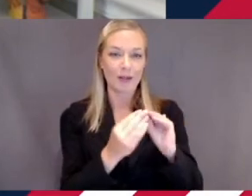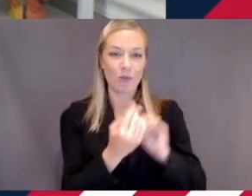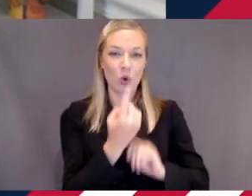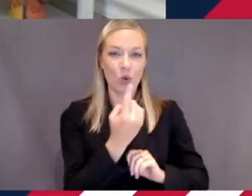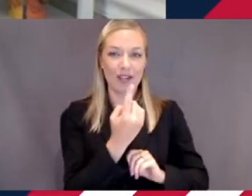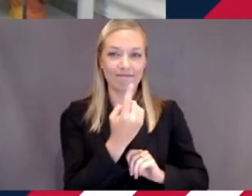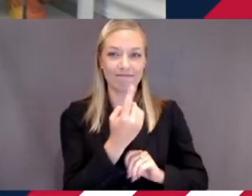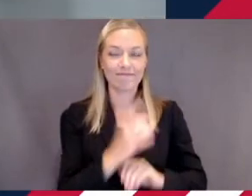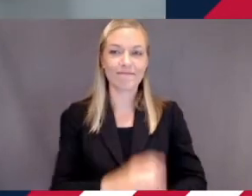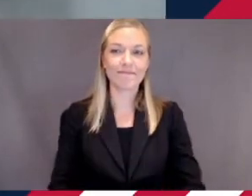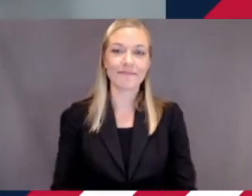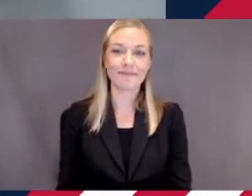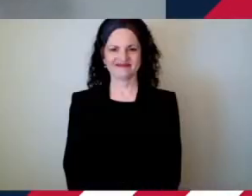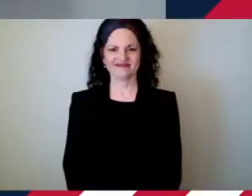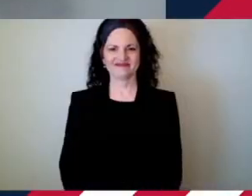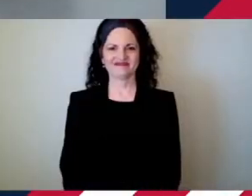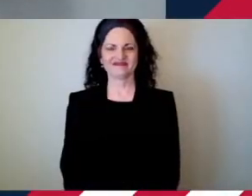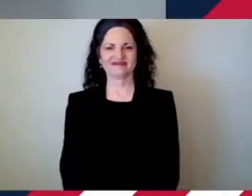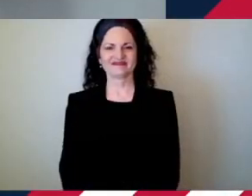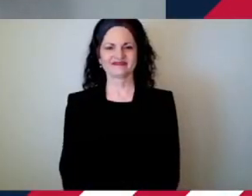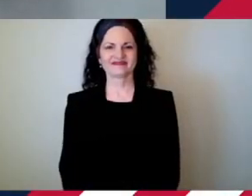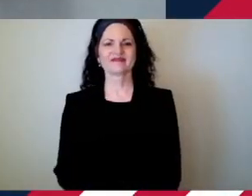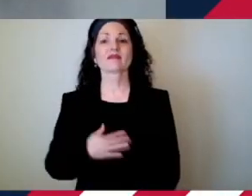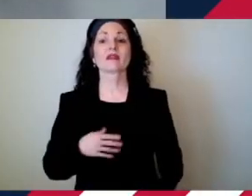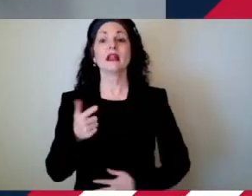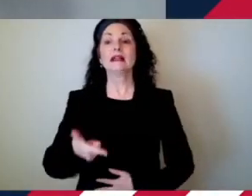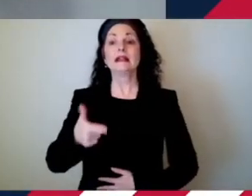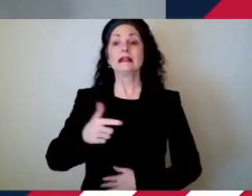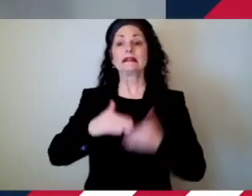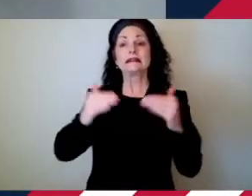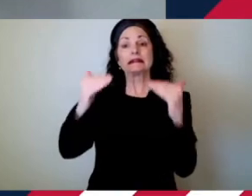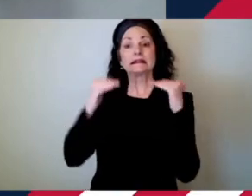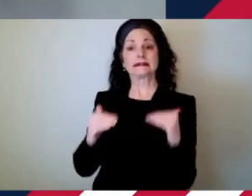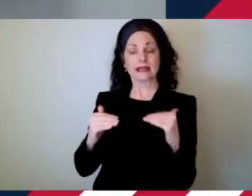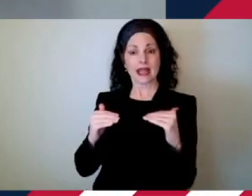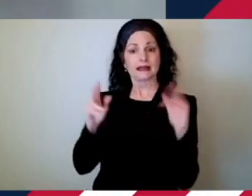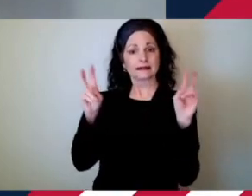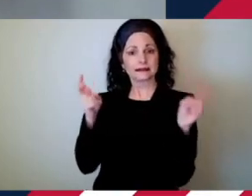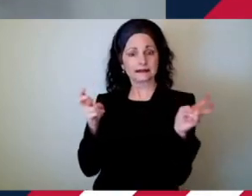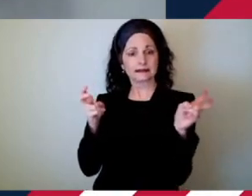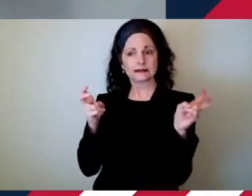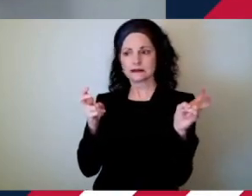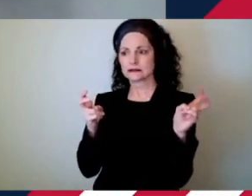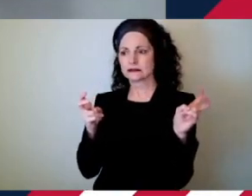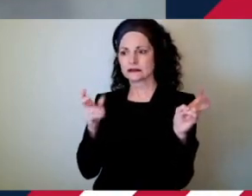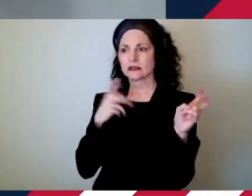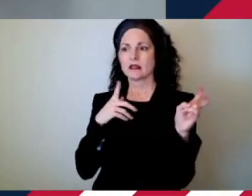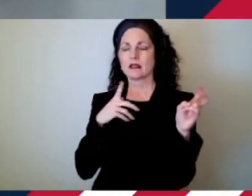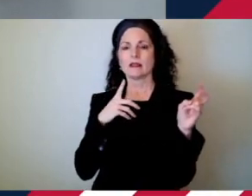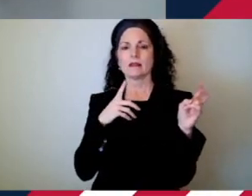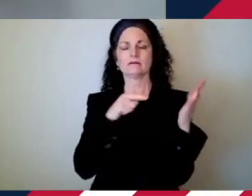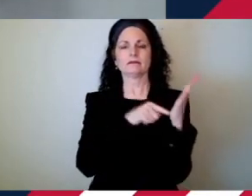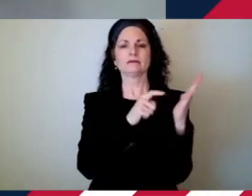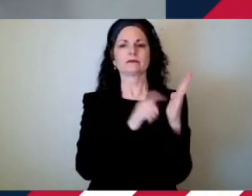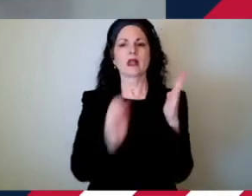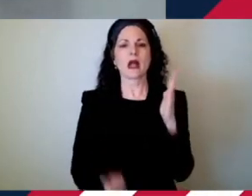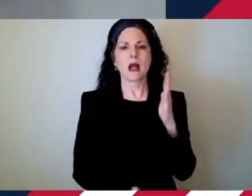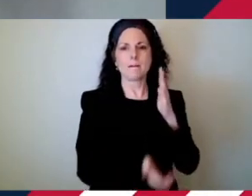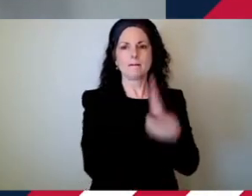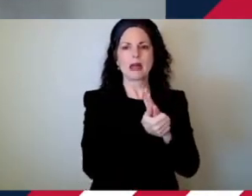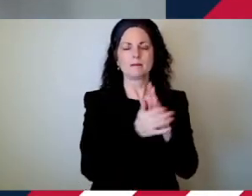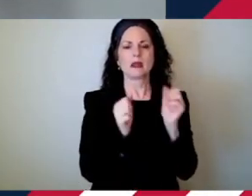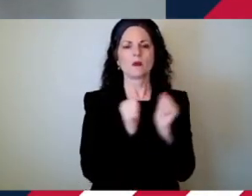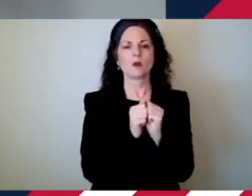The next item is the charter amendment on automatic delegates. And